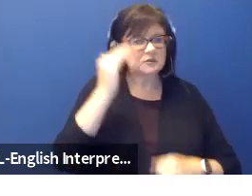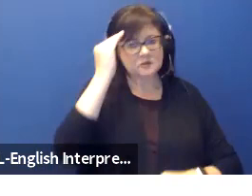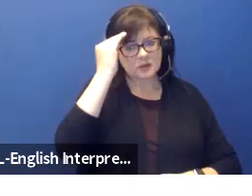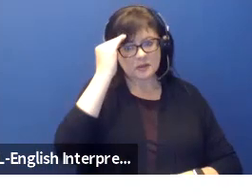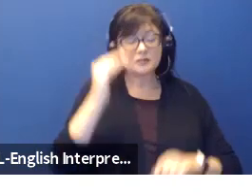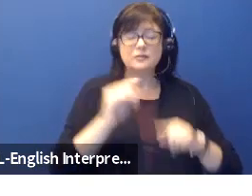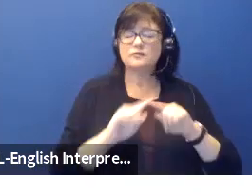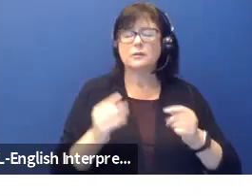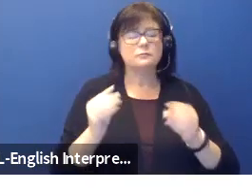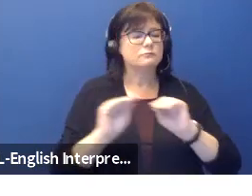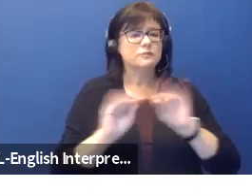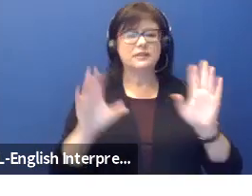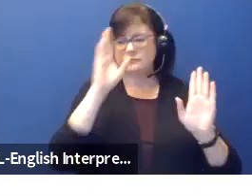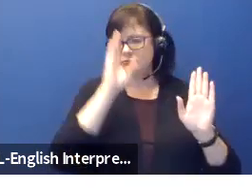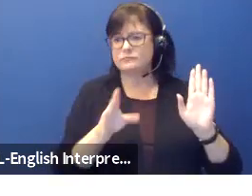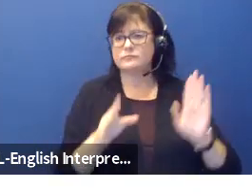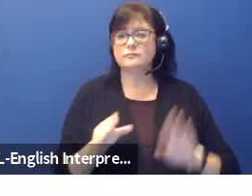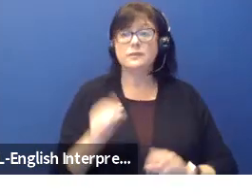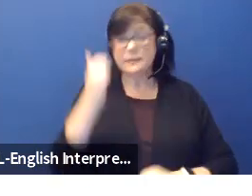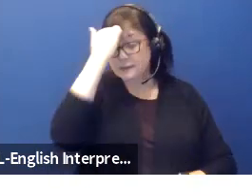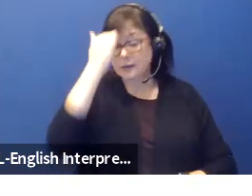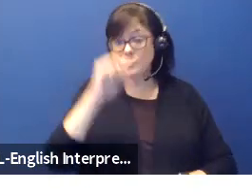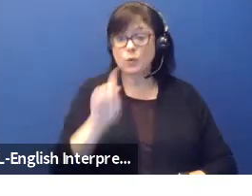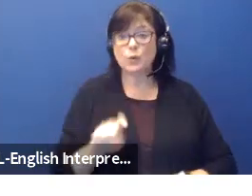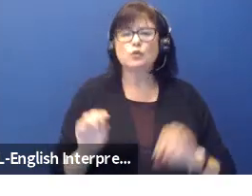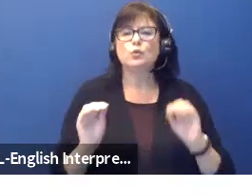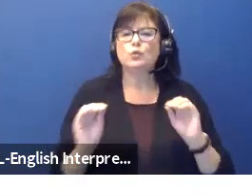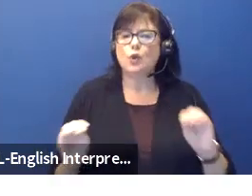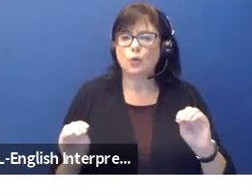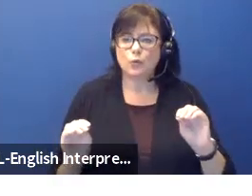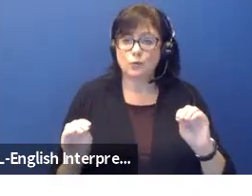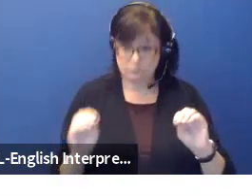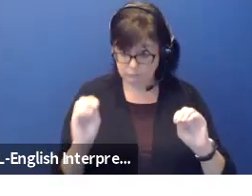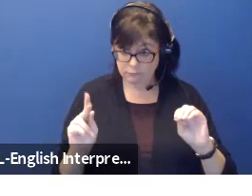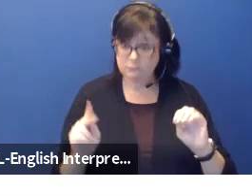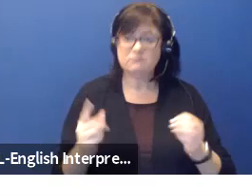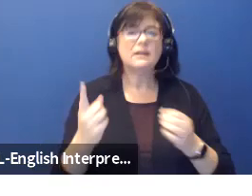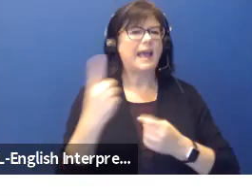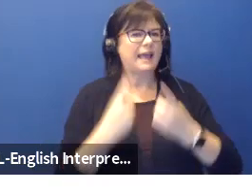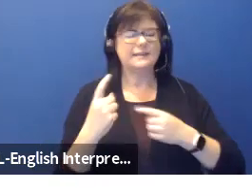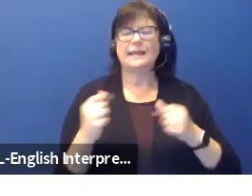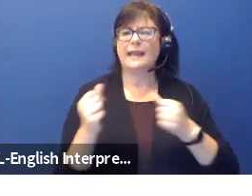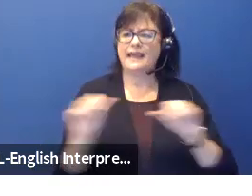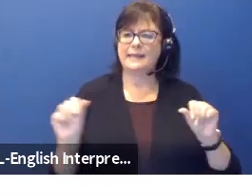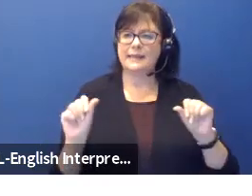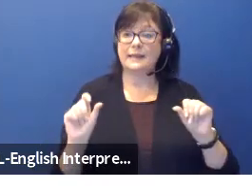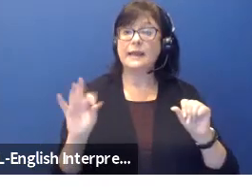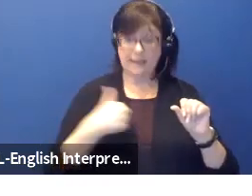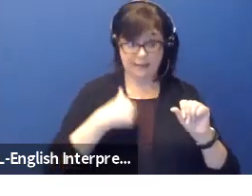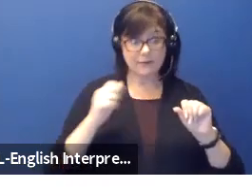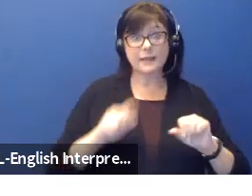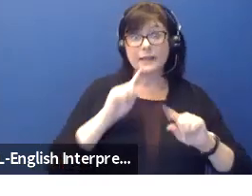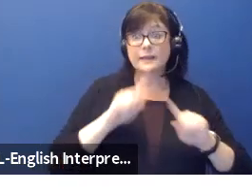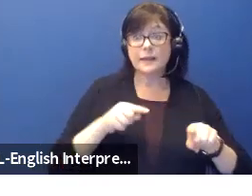inappropriate questions or no dumb questions. You are welcome to ask a question, and if I can't address it, I will let you know, and if I can, I will be happy